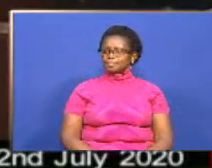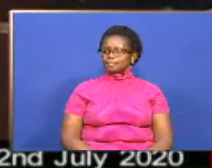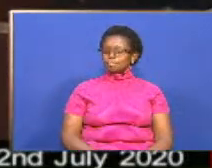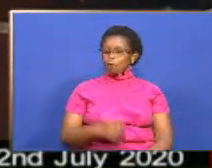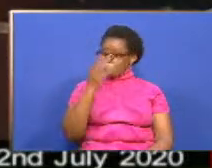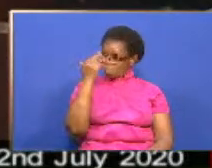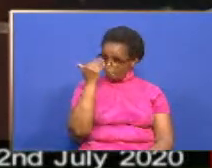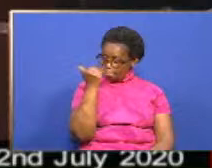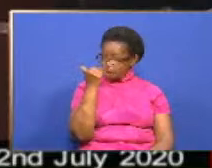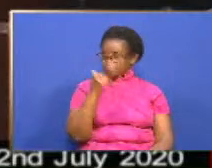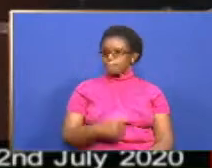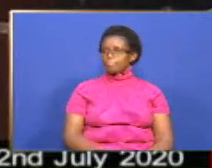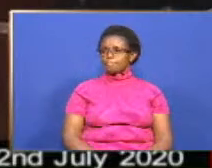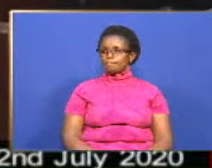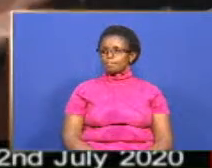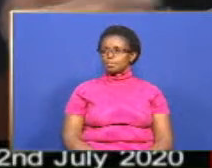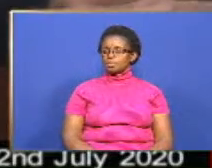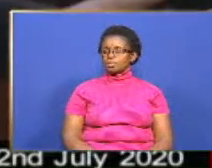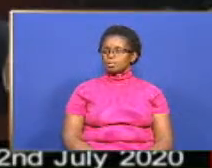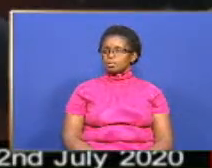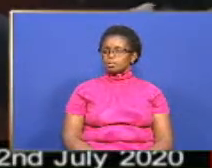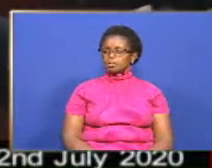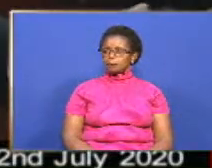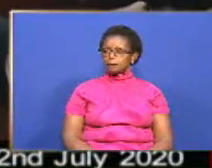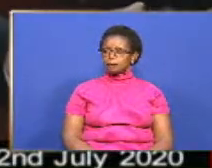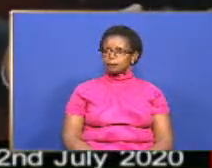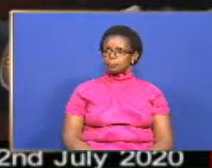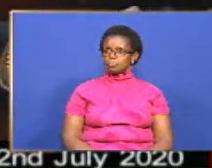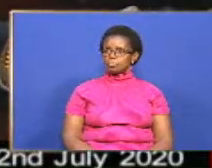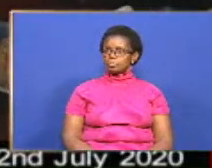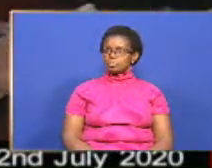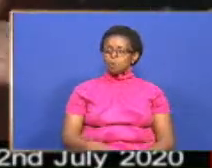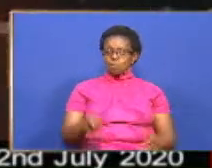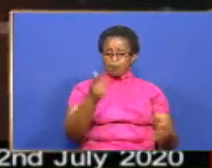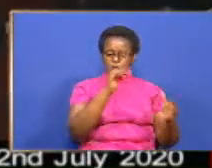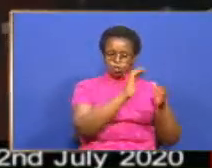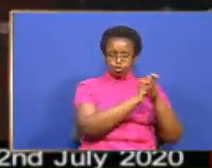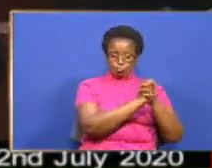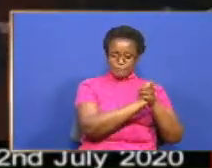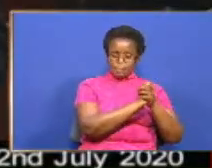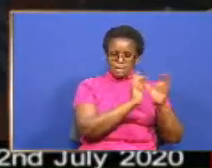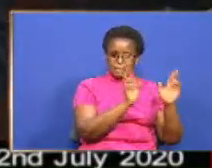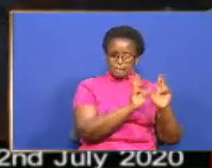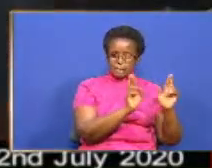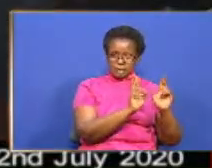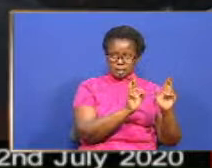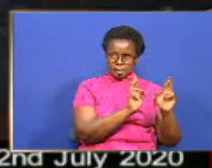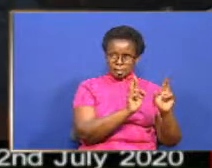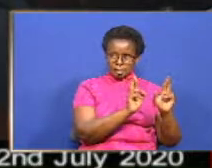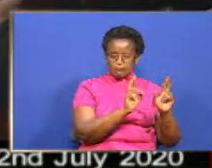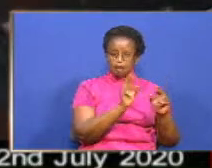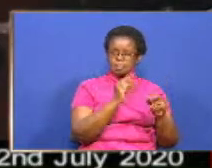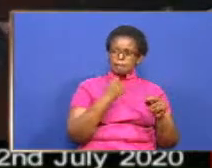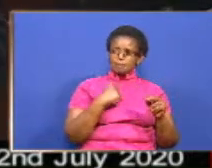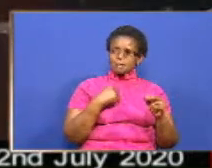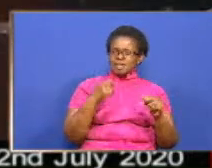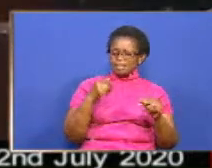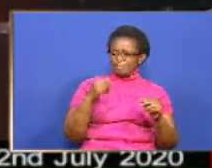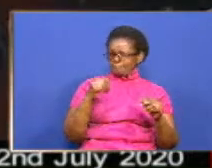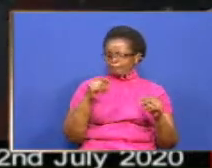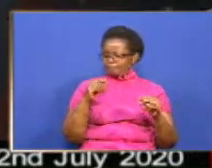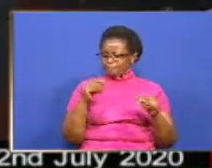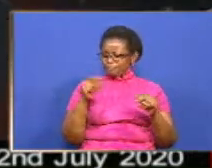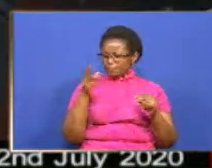because much as we are ready within the Jubilee Coalition, I gather I've got feelers that